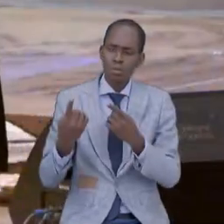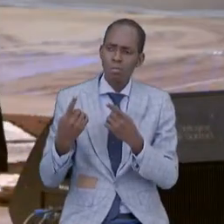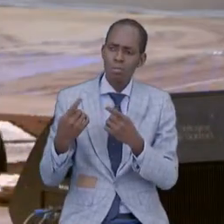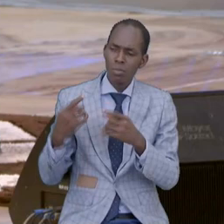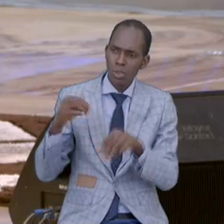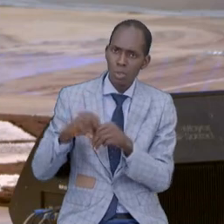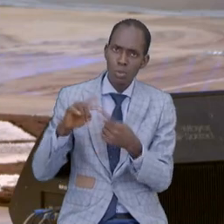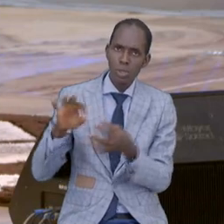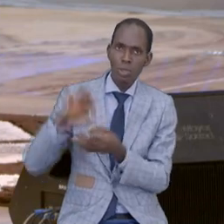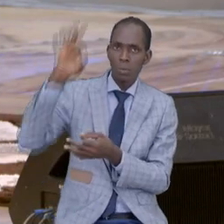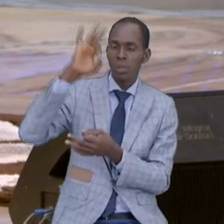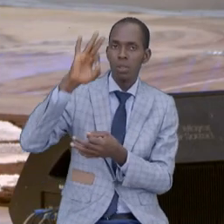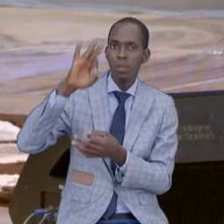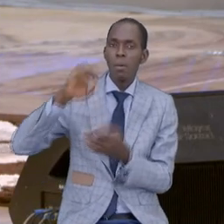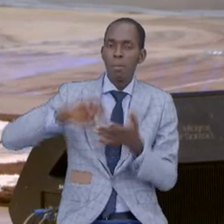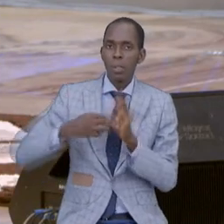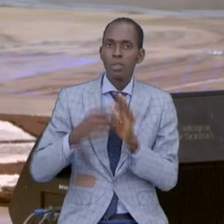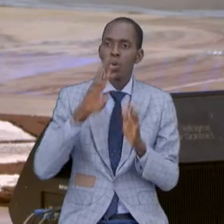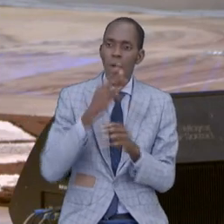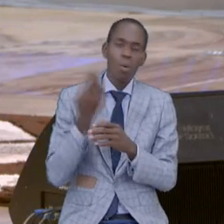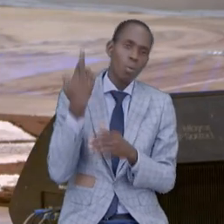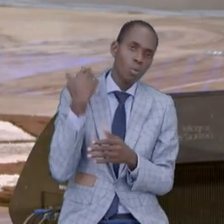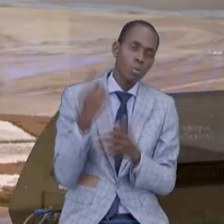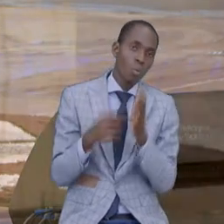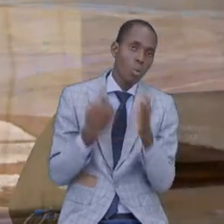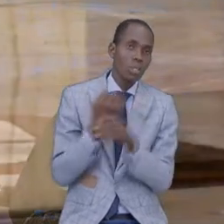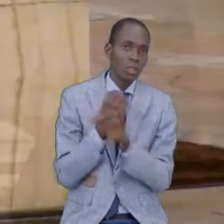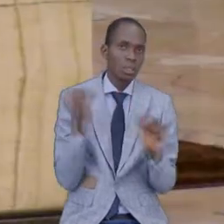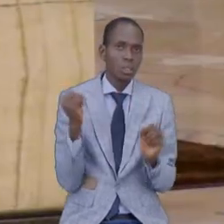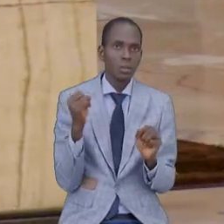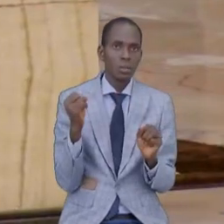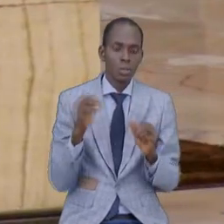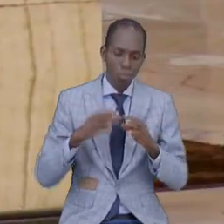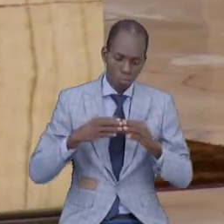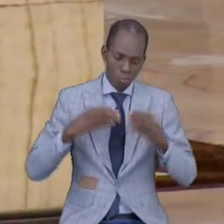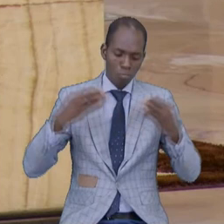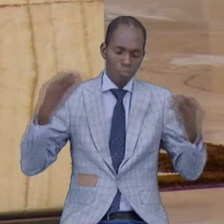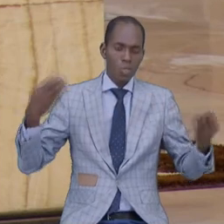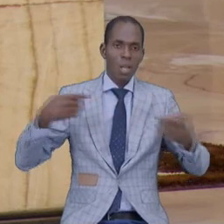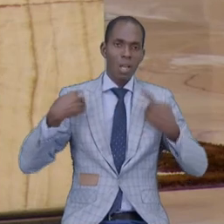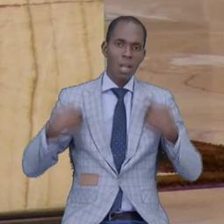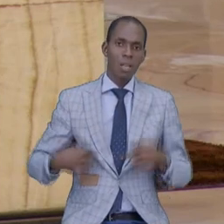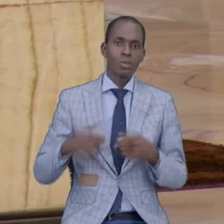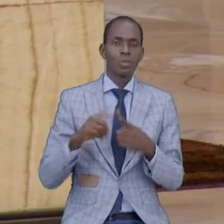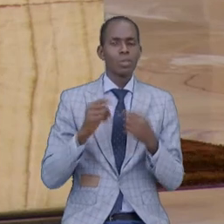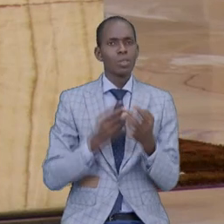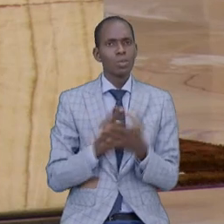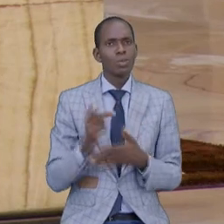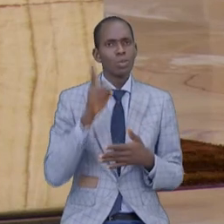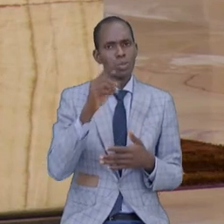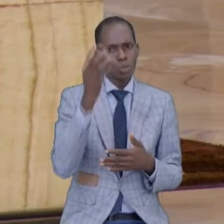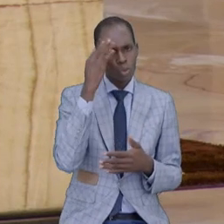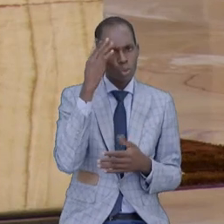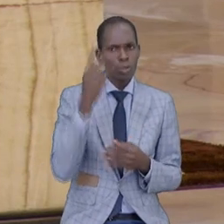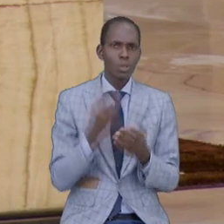conversion, you've begun in the spirit. Opening your hearts to the truth, you've begun in the